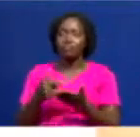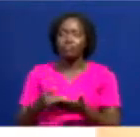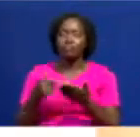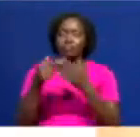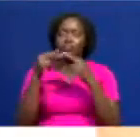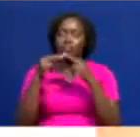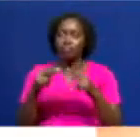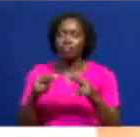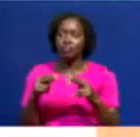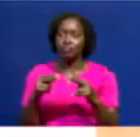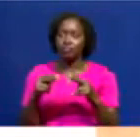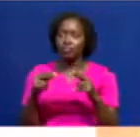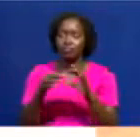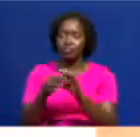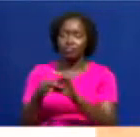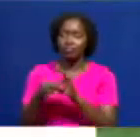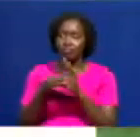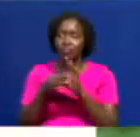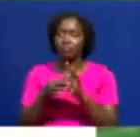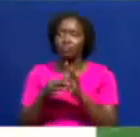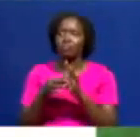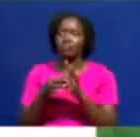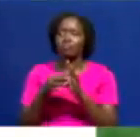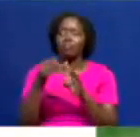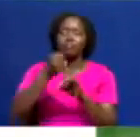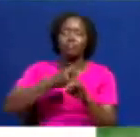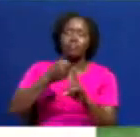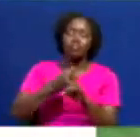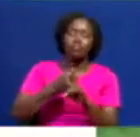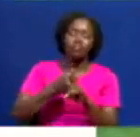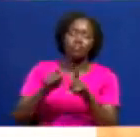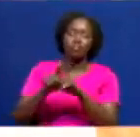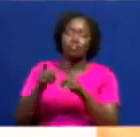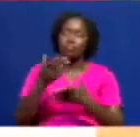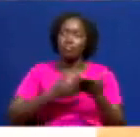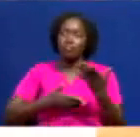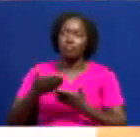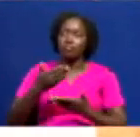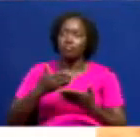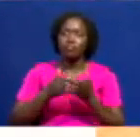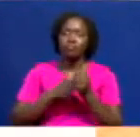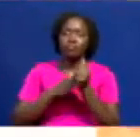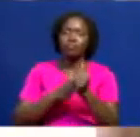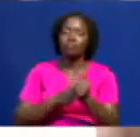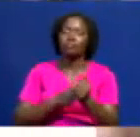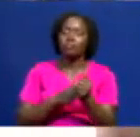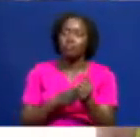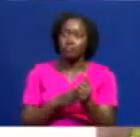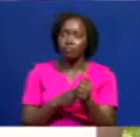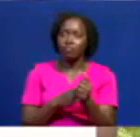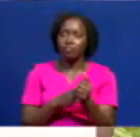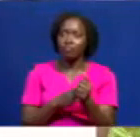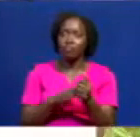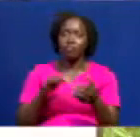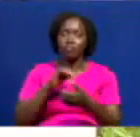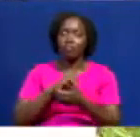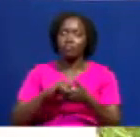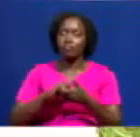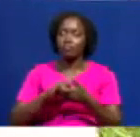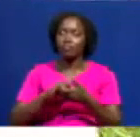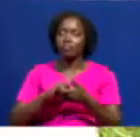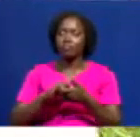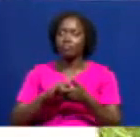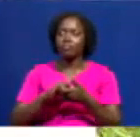barazas, family unity, protection monitoring and advocacy, as well as interactions, dominated the relocations. We engaged the